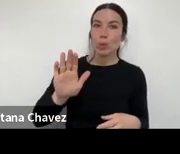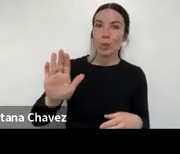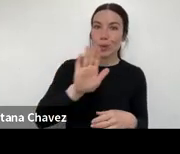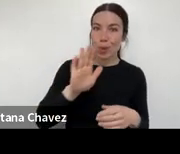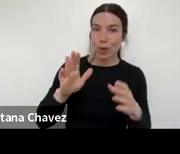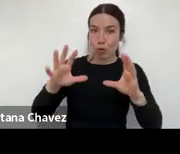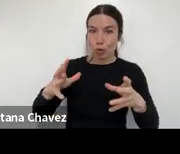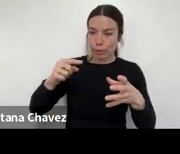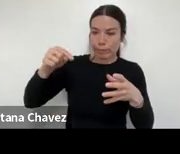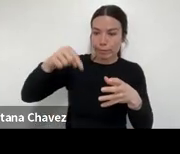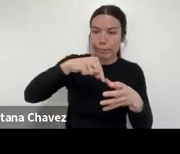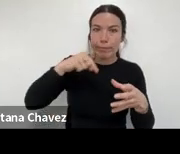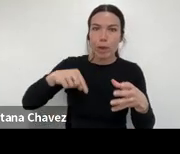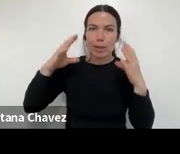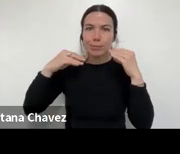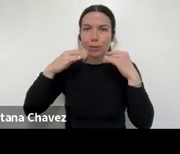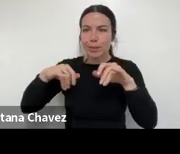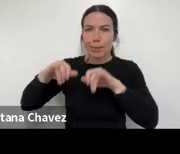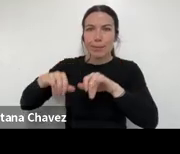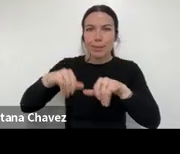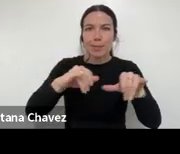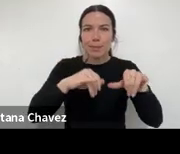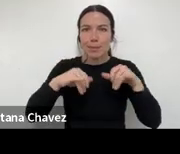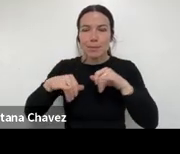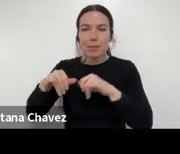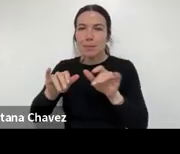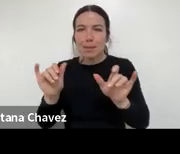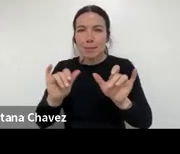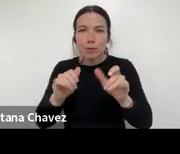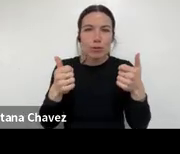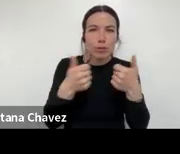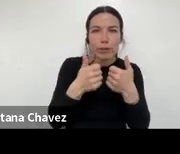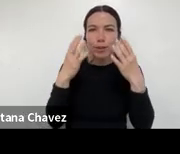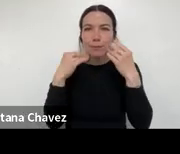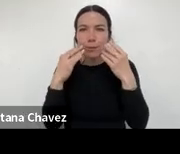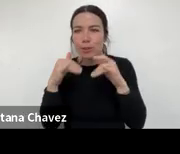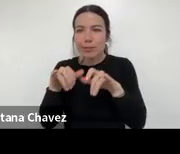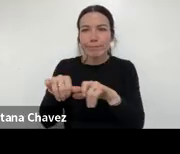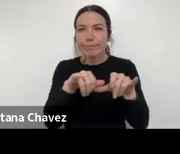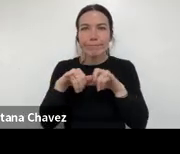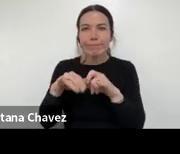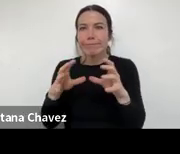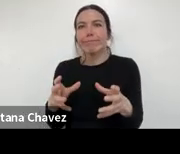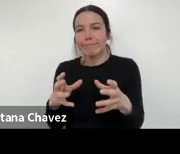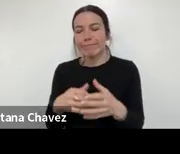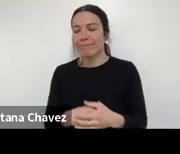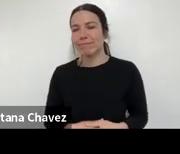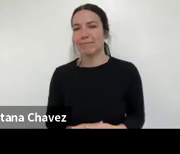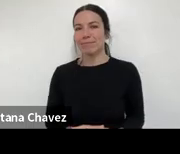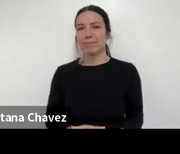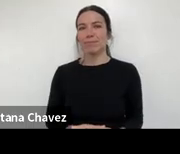similar challenges as you are, or the same challenges in some cases. So being